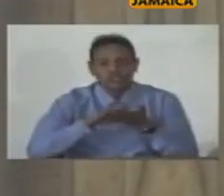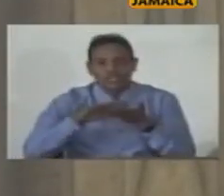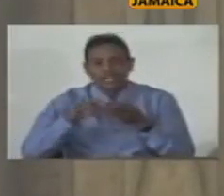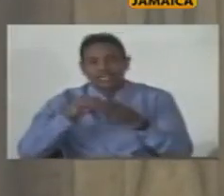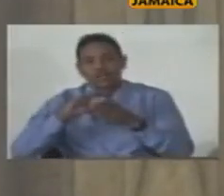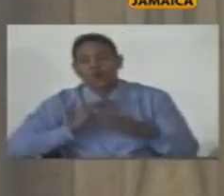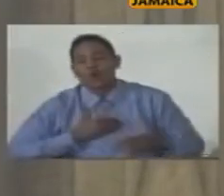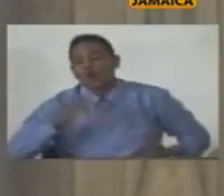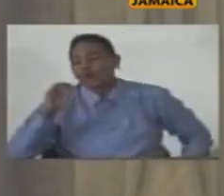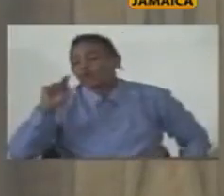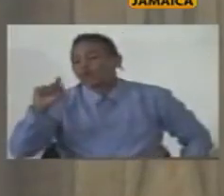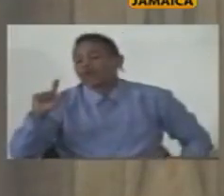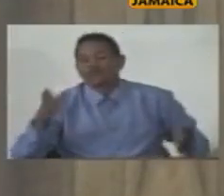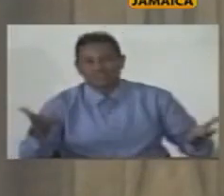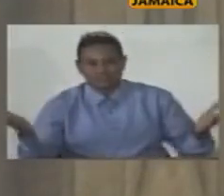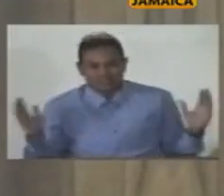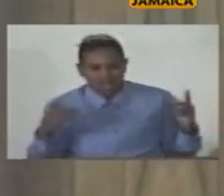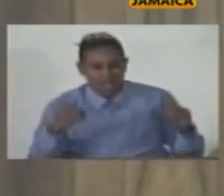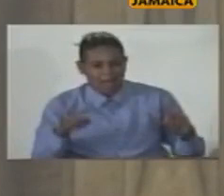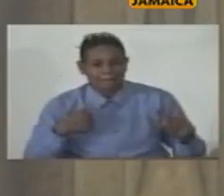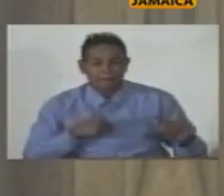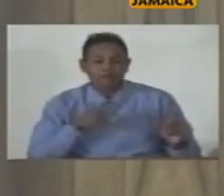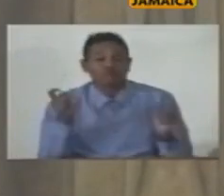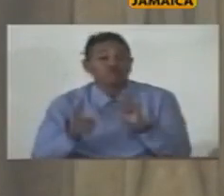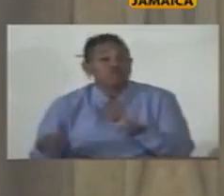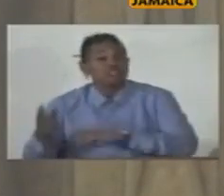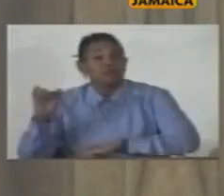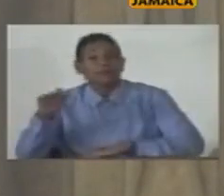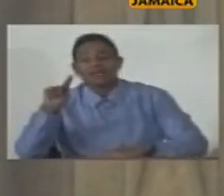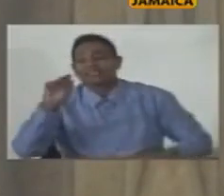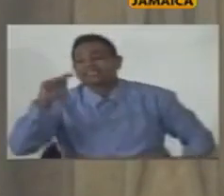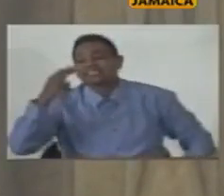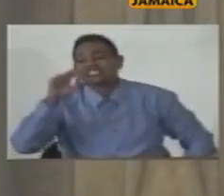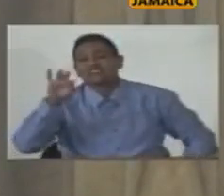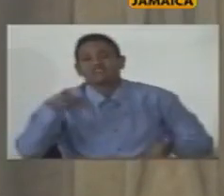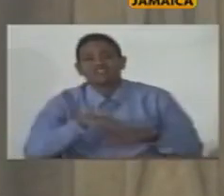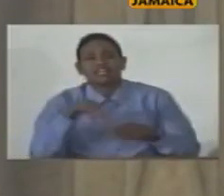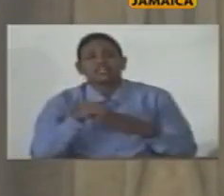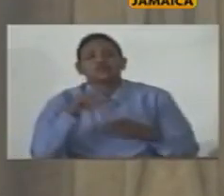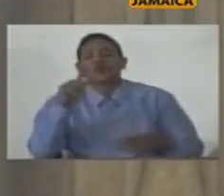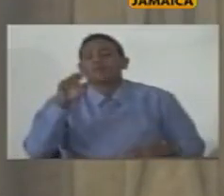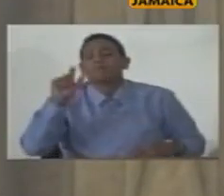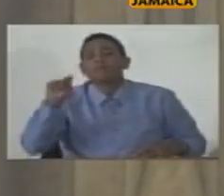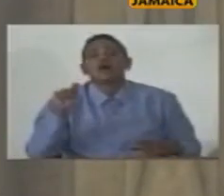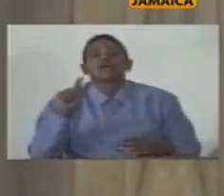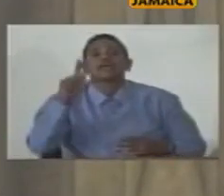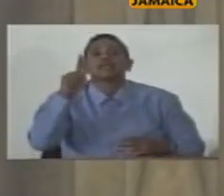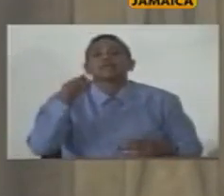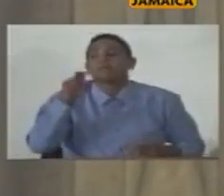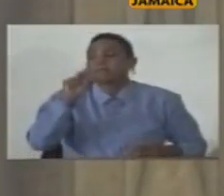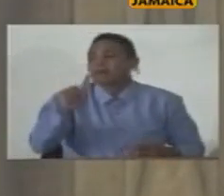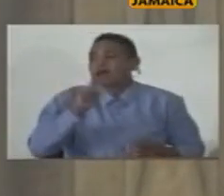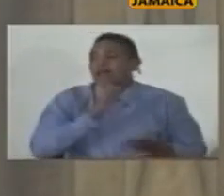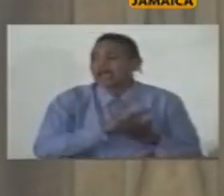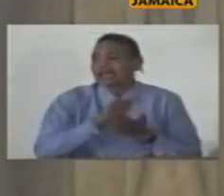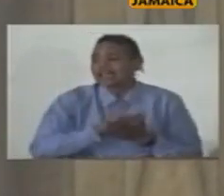coastline. We have transformed the dump by Titchfield into a pocket park and clean up Foreshore